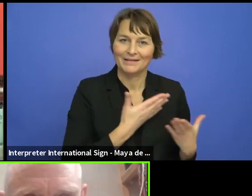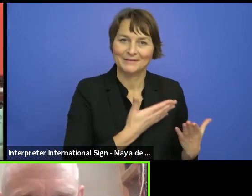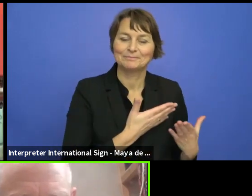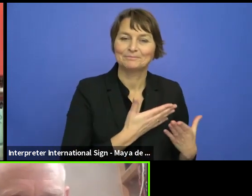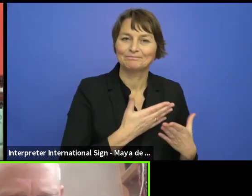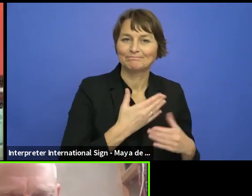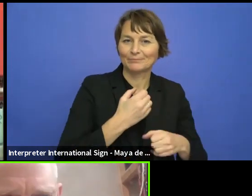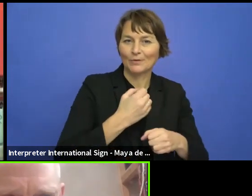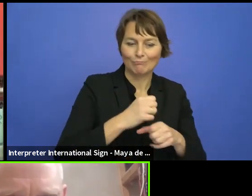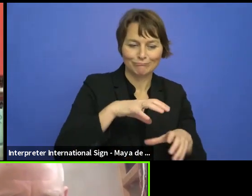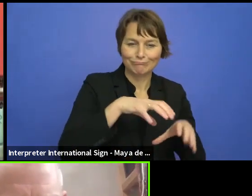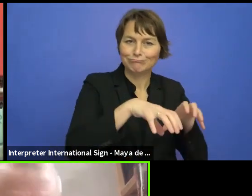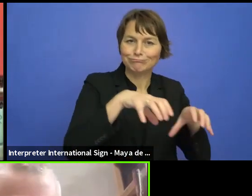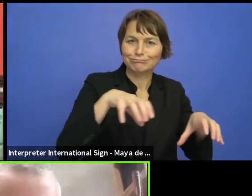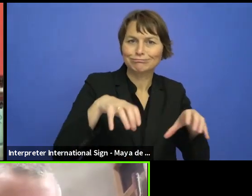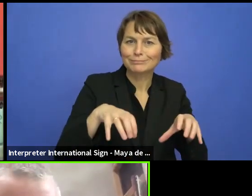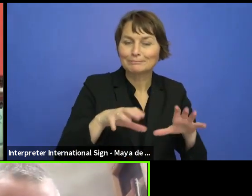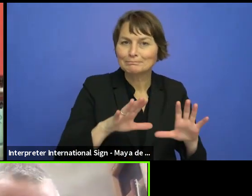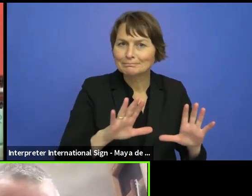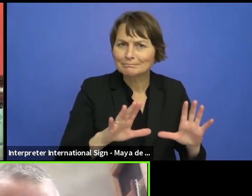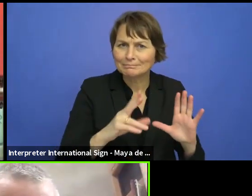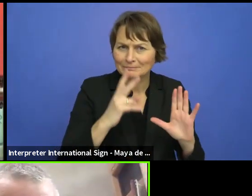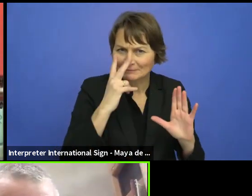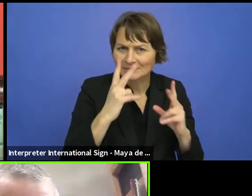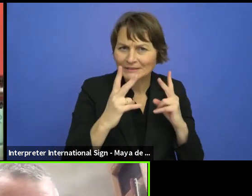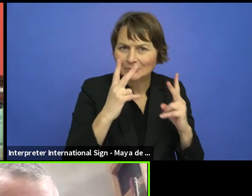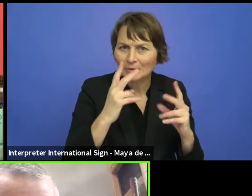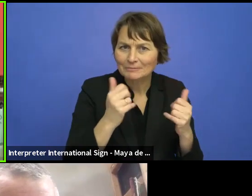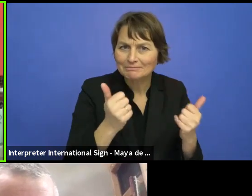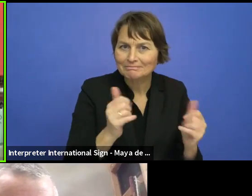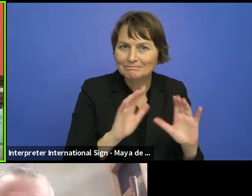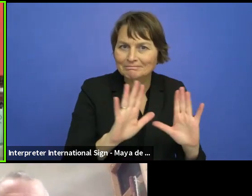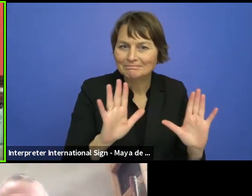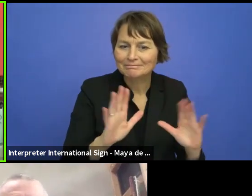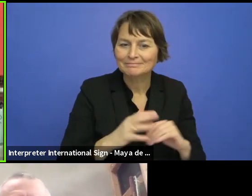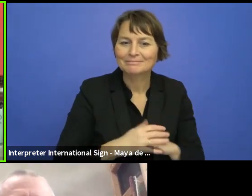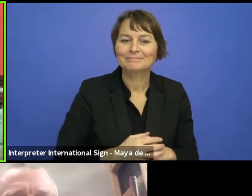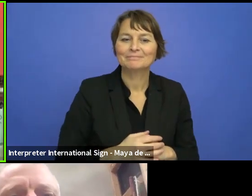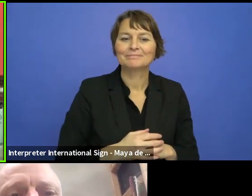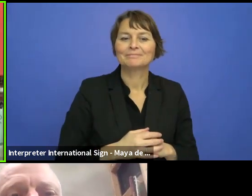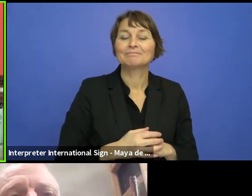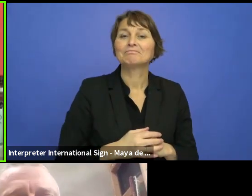I don't know if it was a. Was it a visible? It was visible,